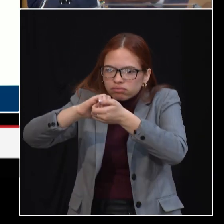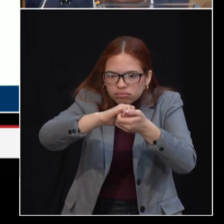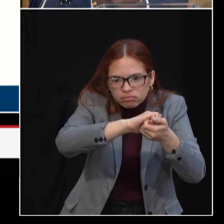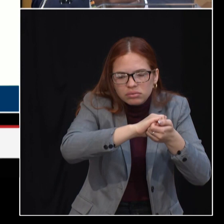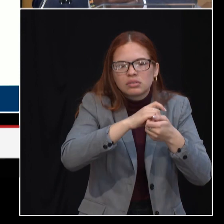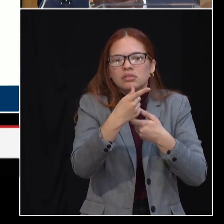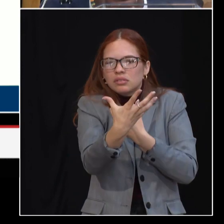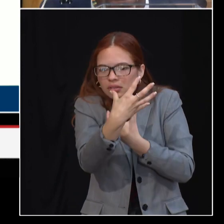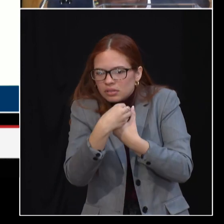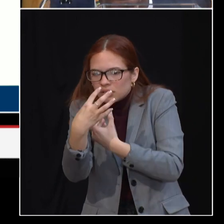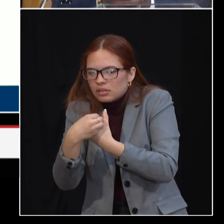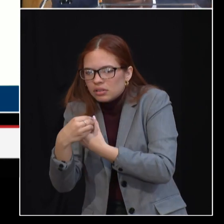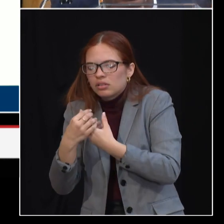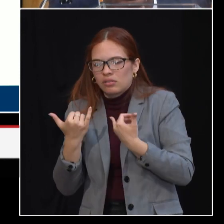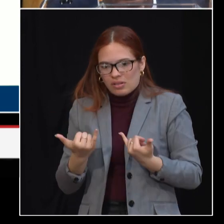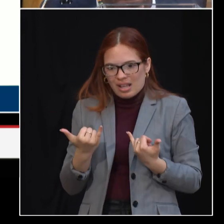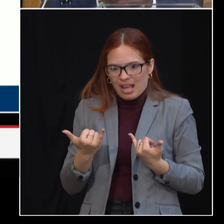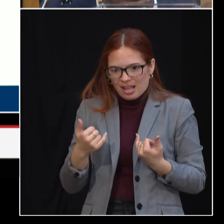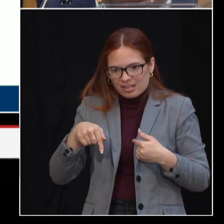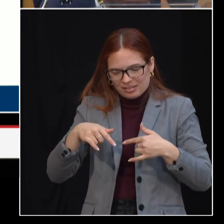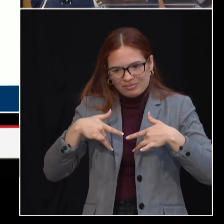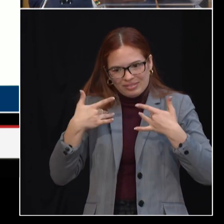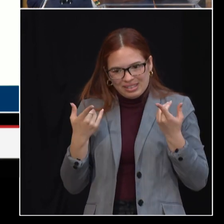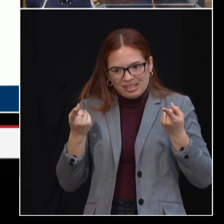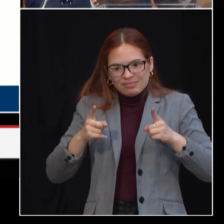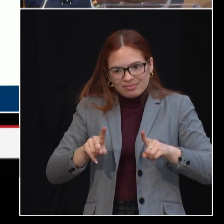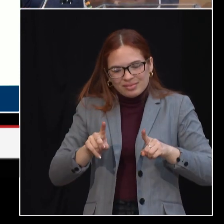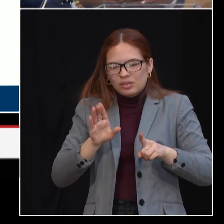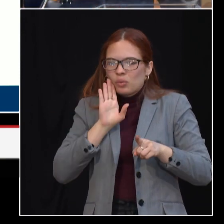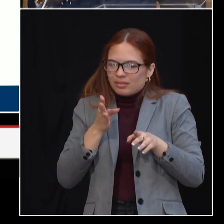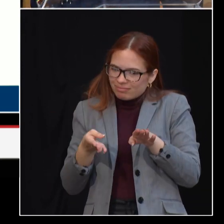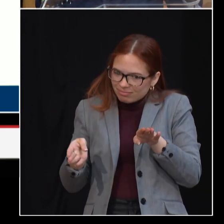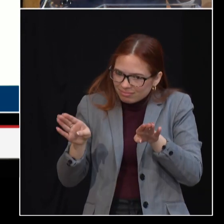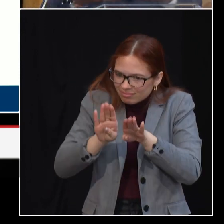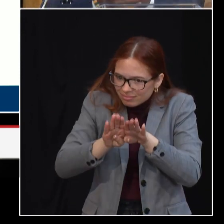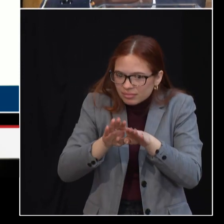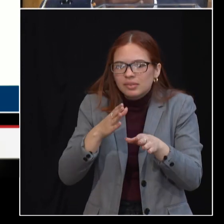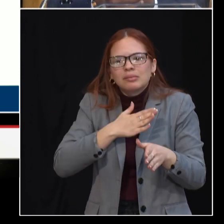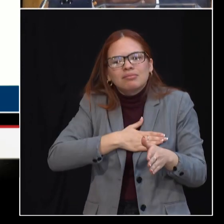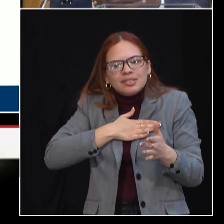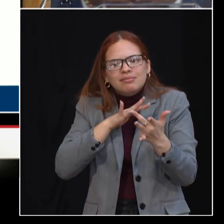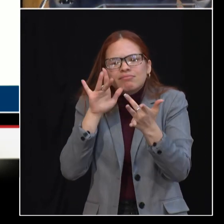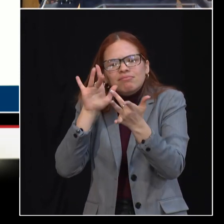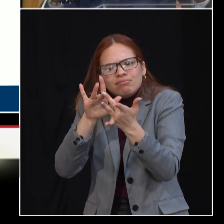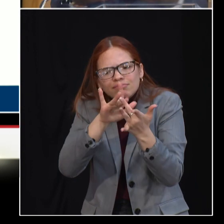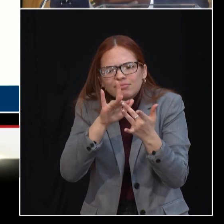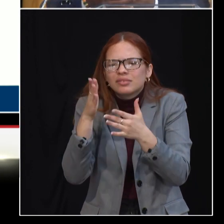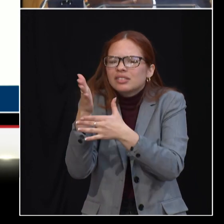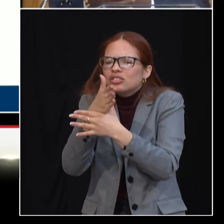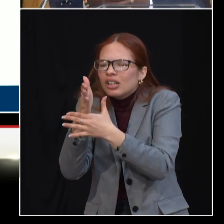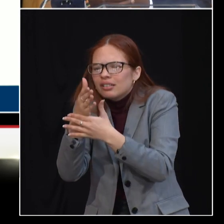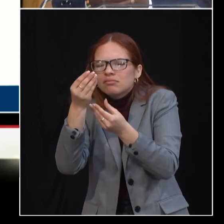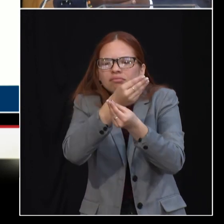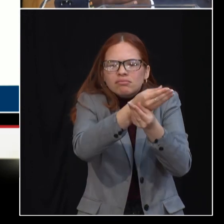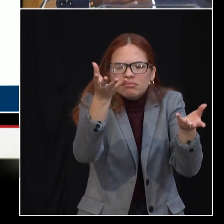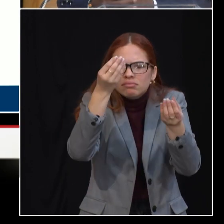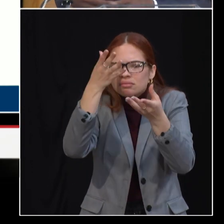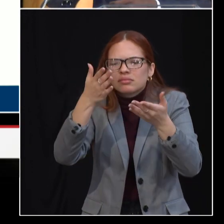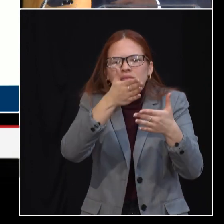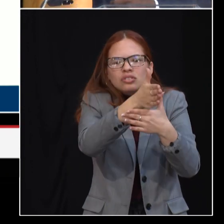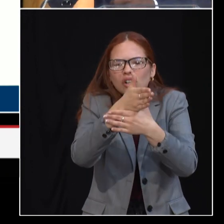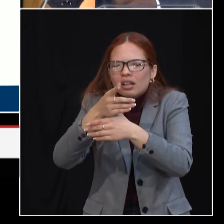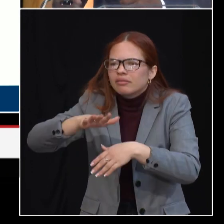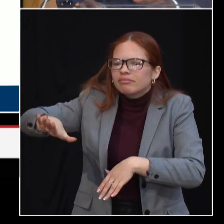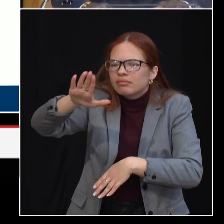bring today's event to a close, I'd like to ask you to stay in touch, share your ideas, and contact me if there's any way you can be a